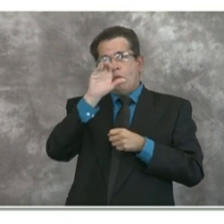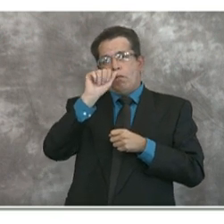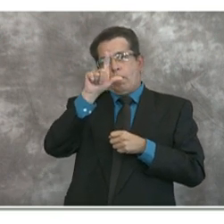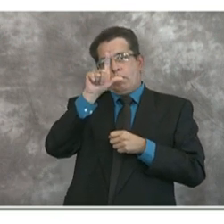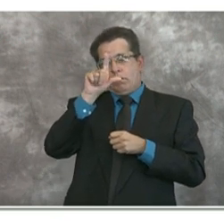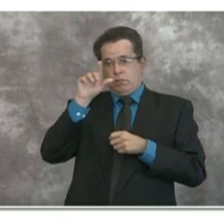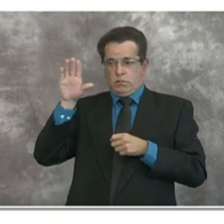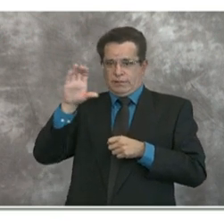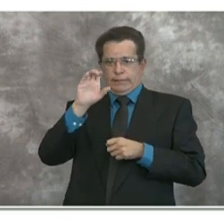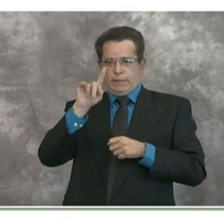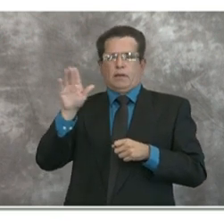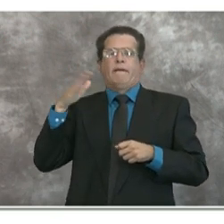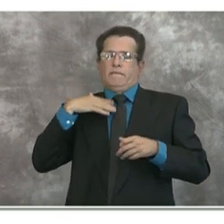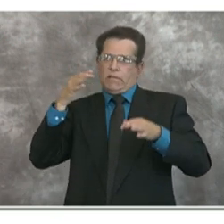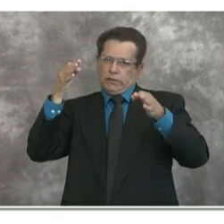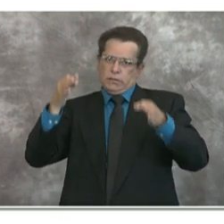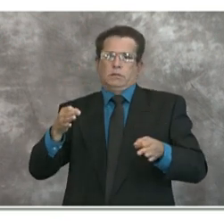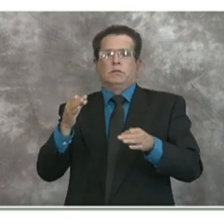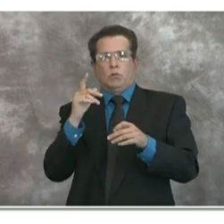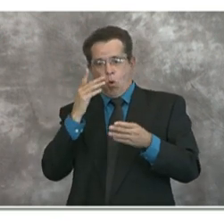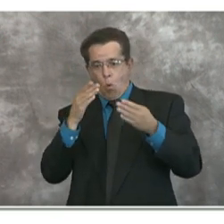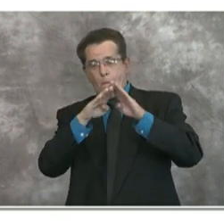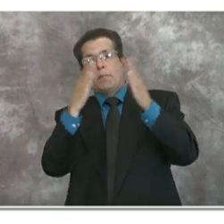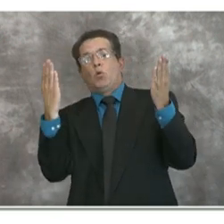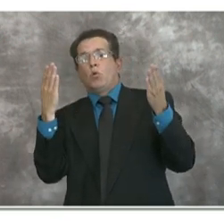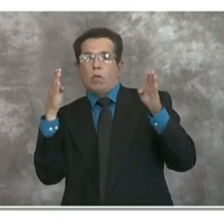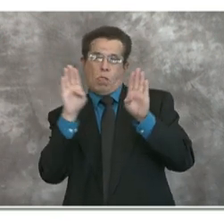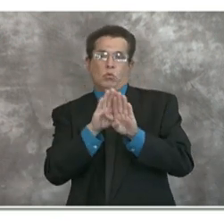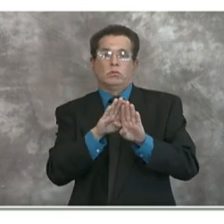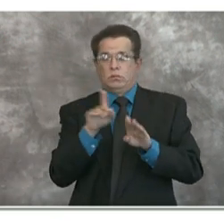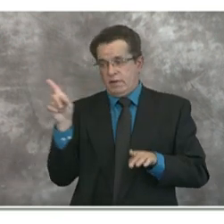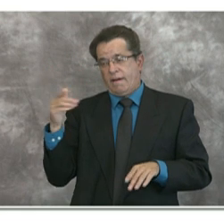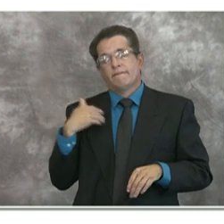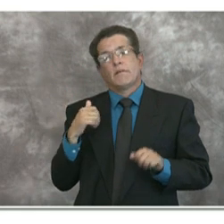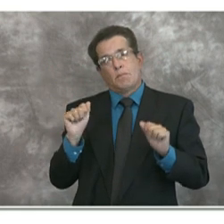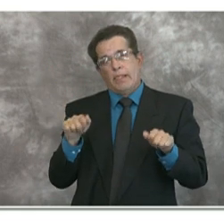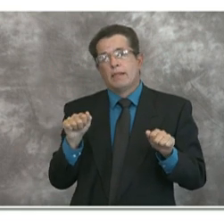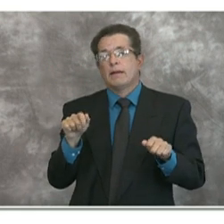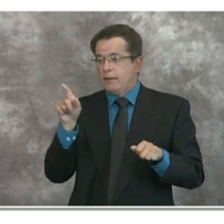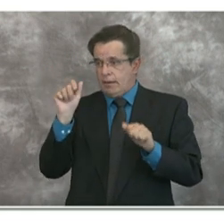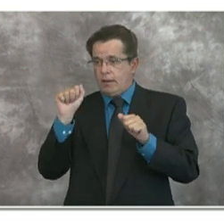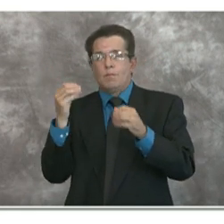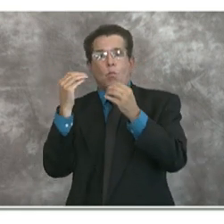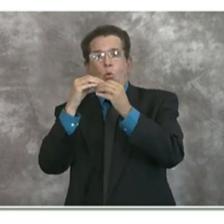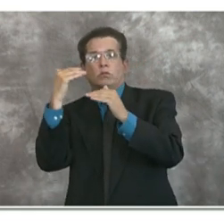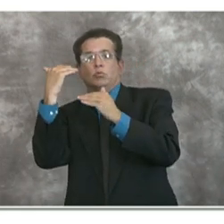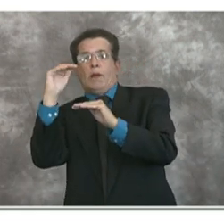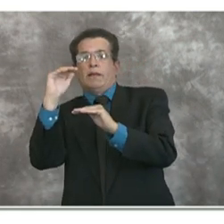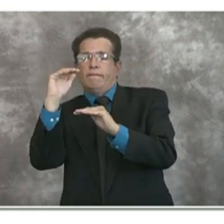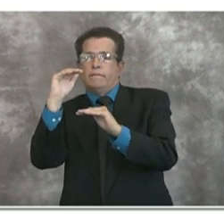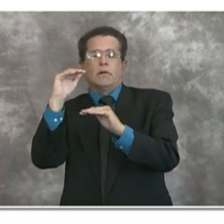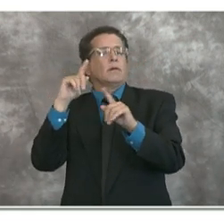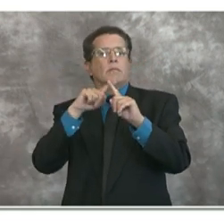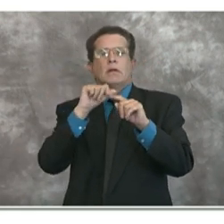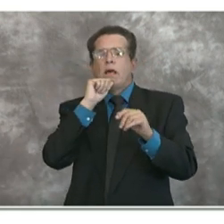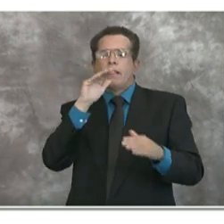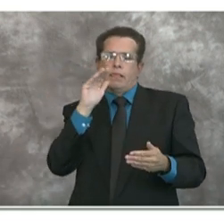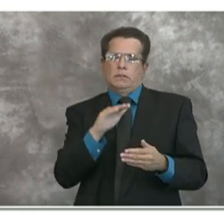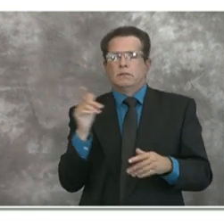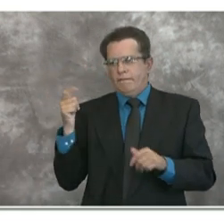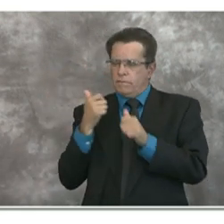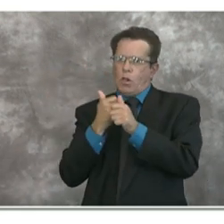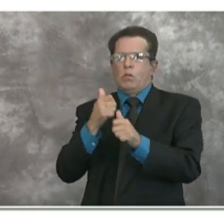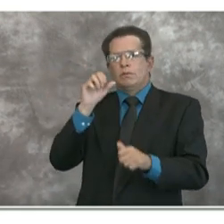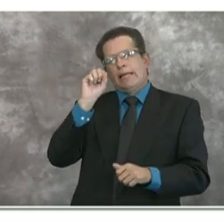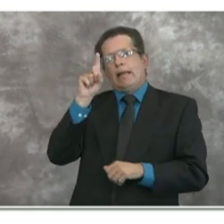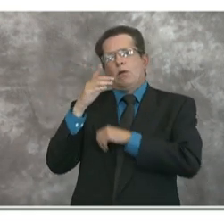whether to open or close their parks. They also have the ability to be more restrictive, but not less restrictive than the County of San Diego. We